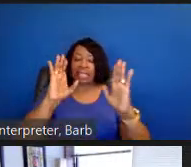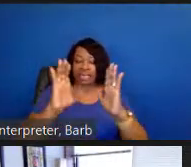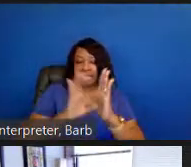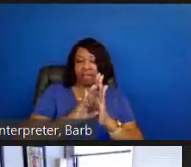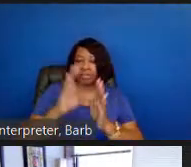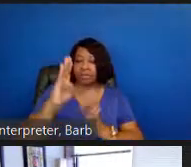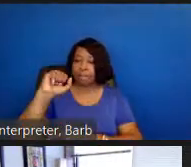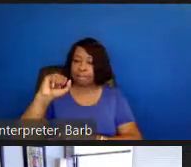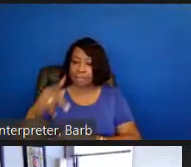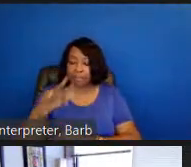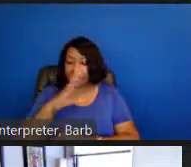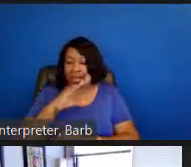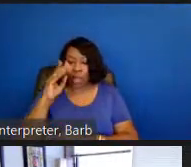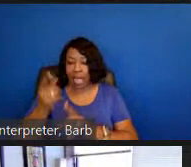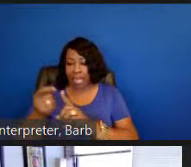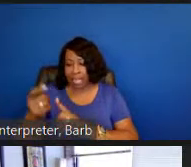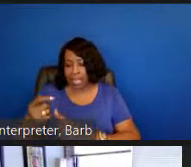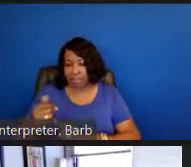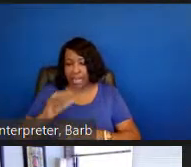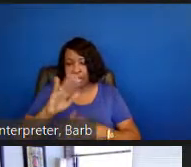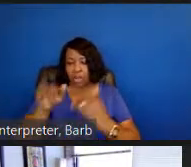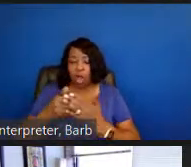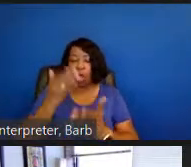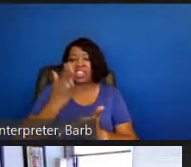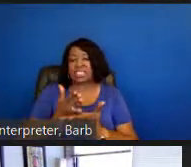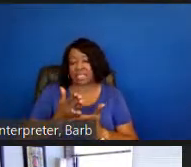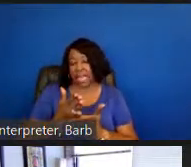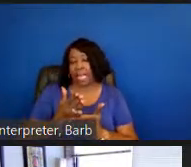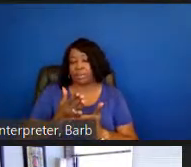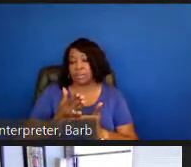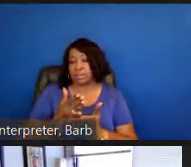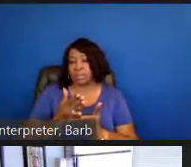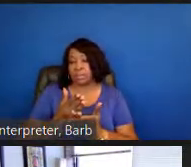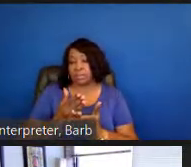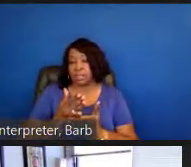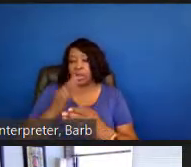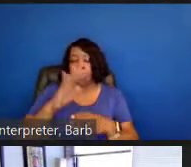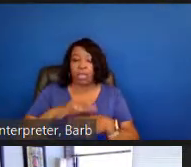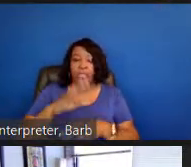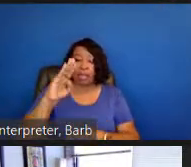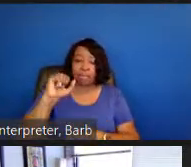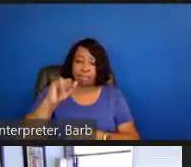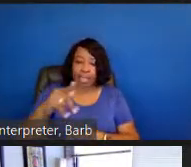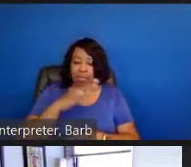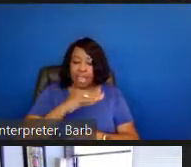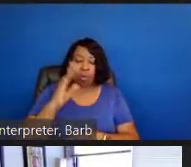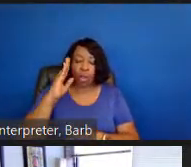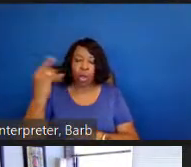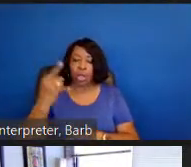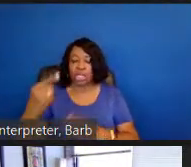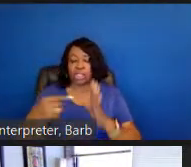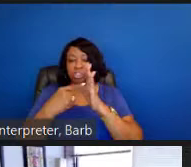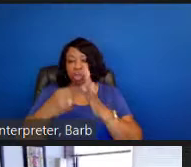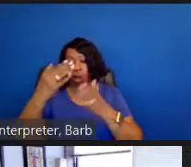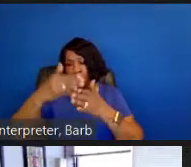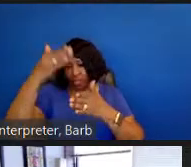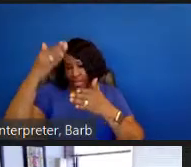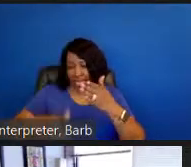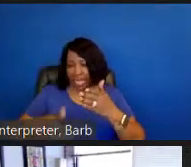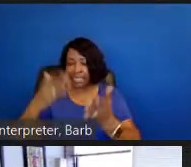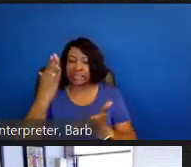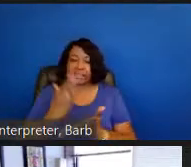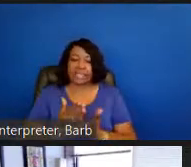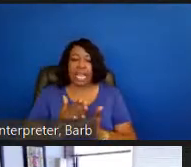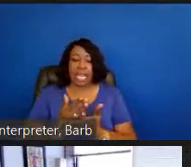will eliminate all the stops on the map, and it will only show the end stop